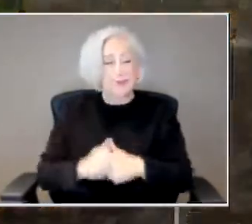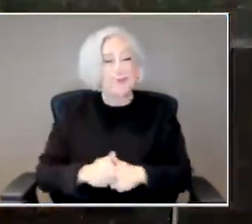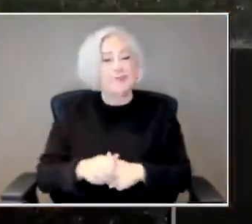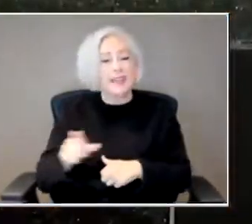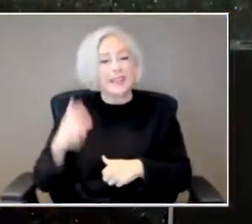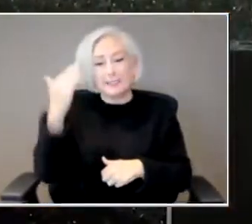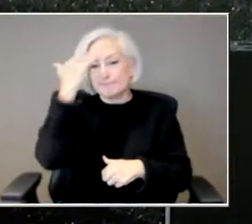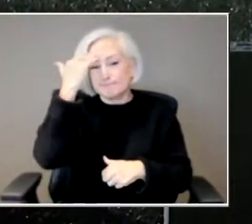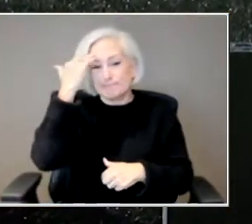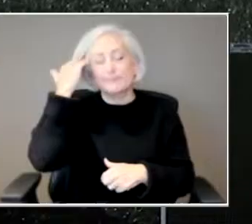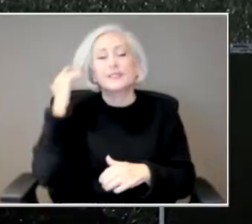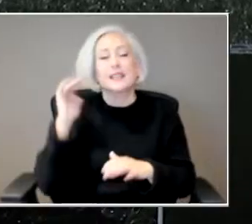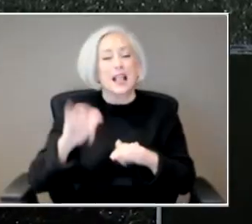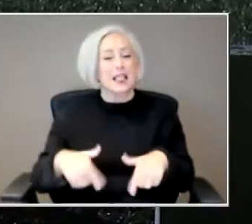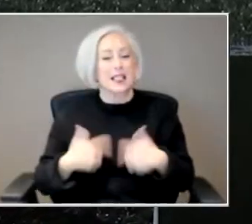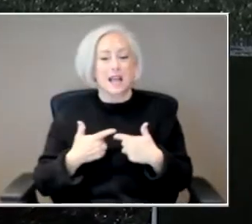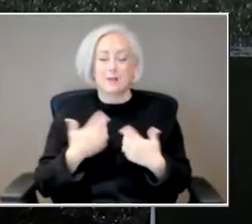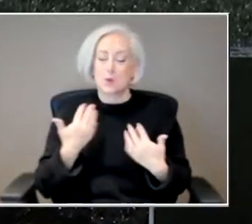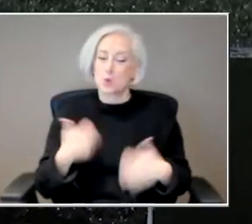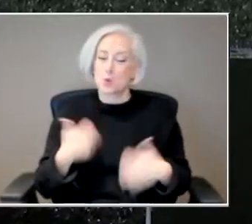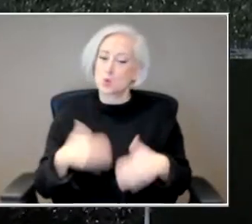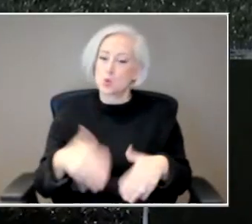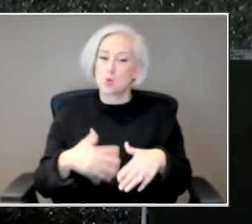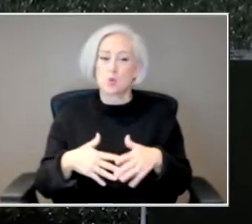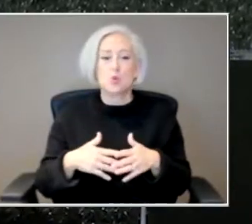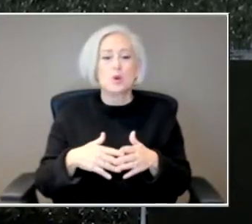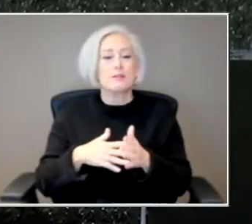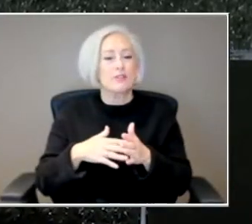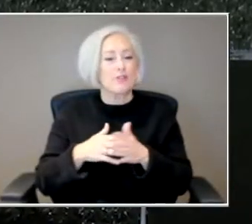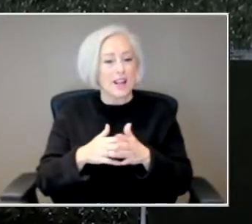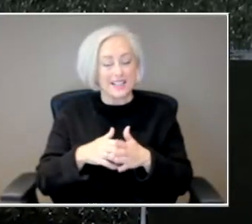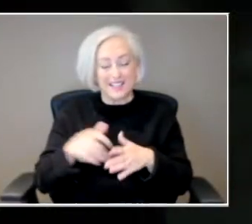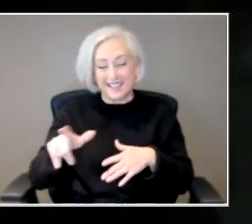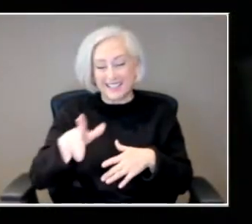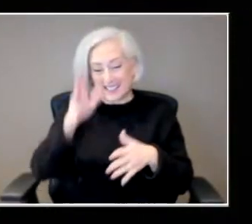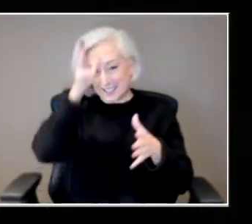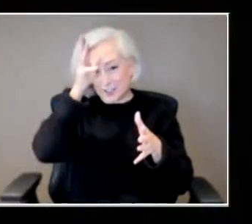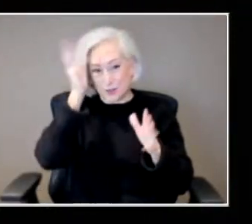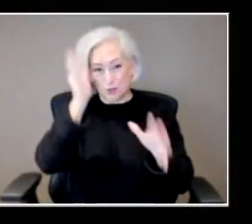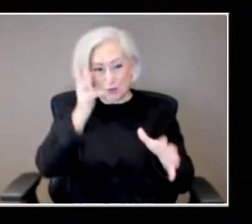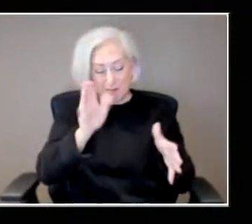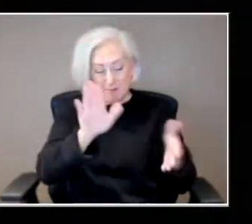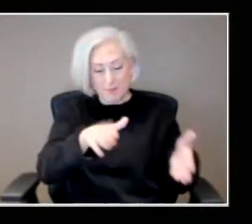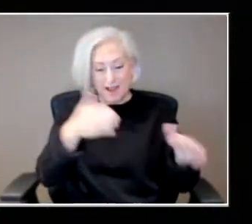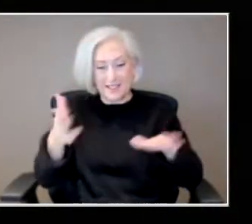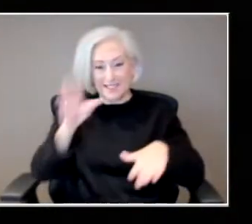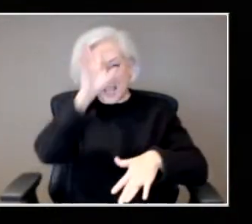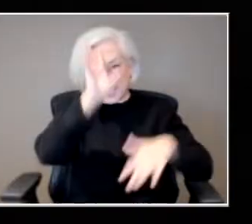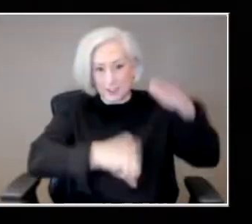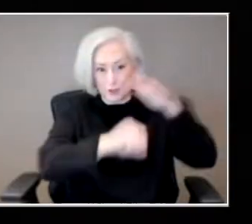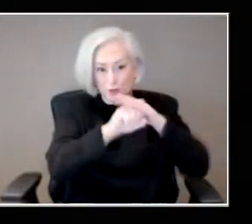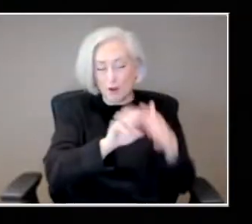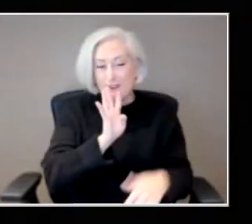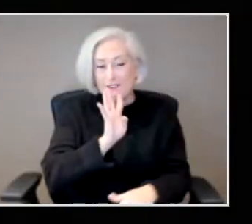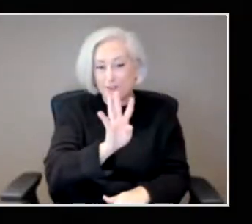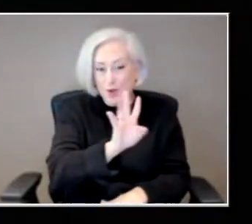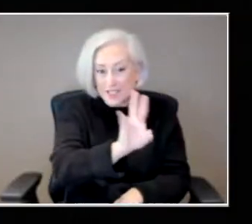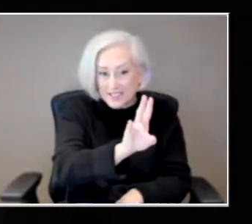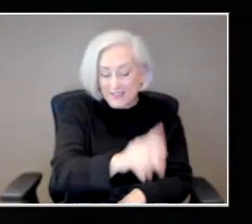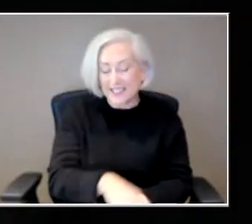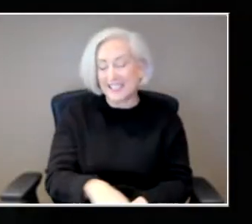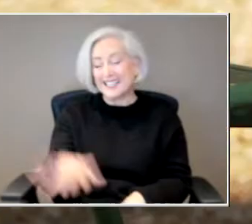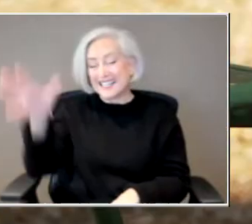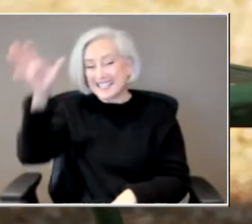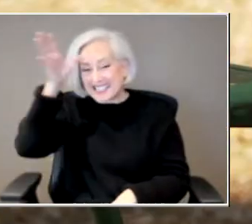fragile life can be. He says his grandpa died of a stroke at 47. His dad died of a heart attack at 47. And